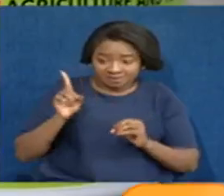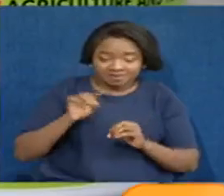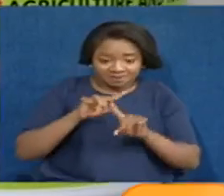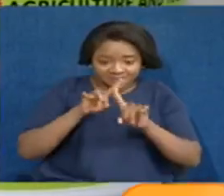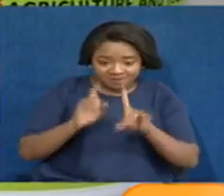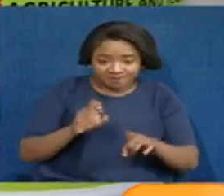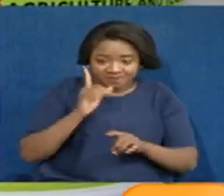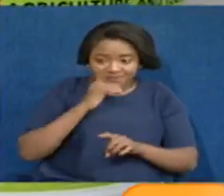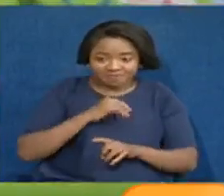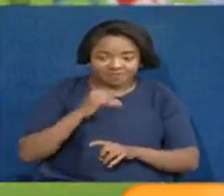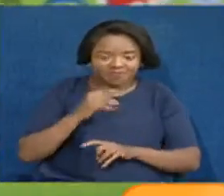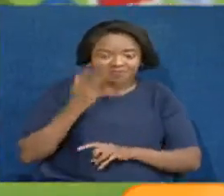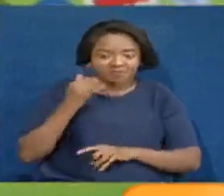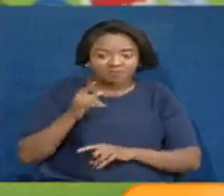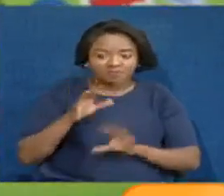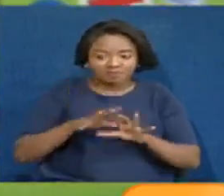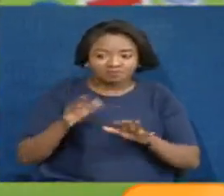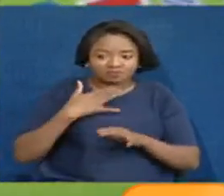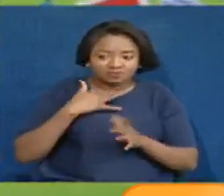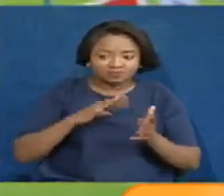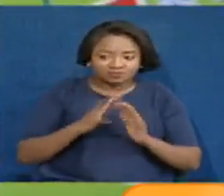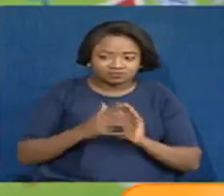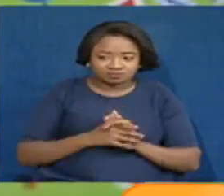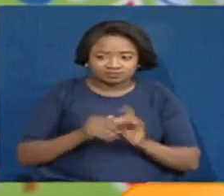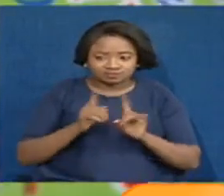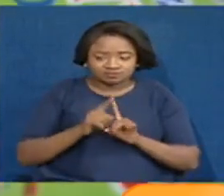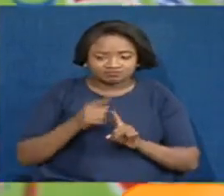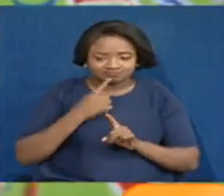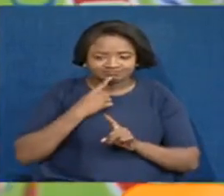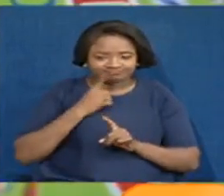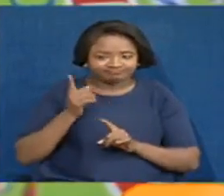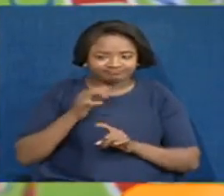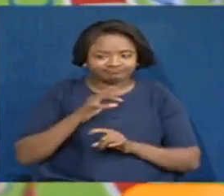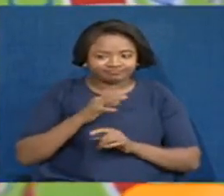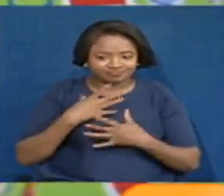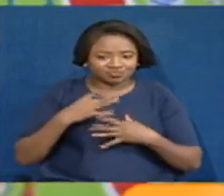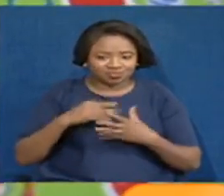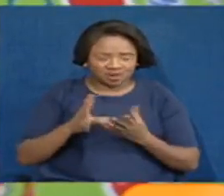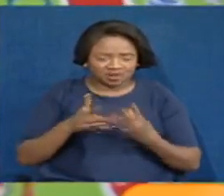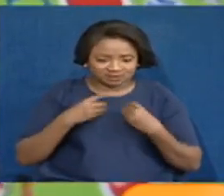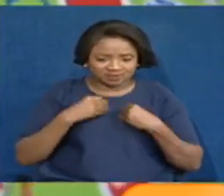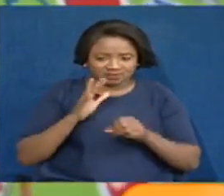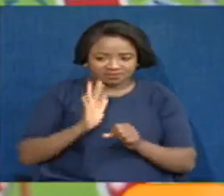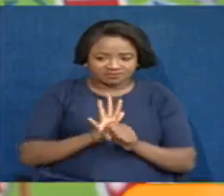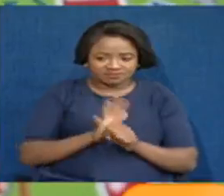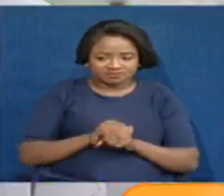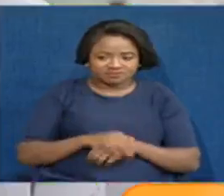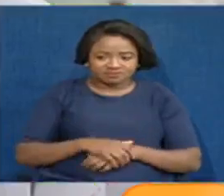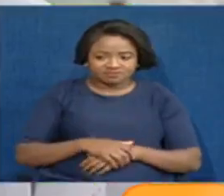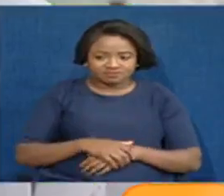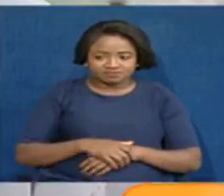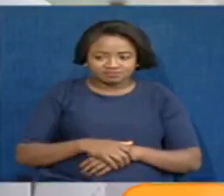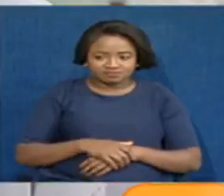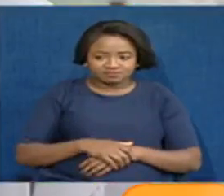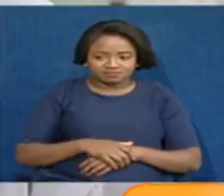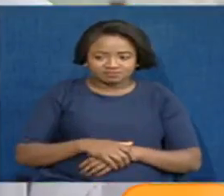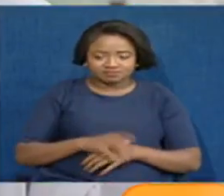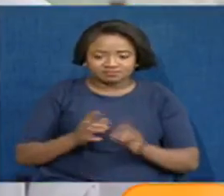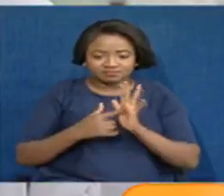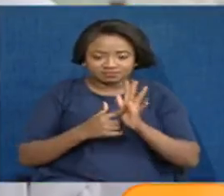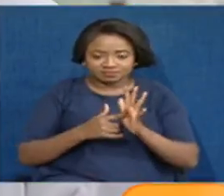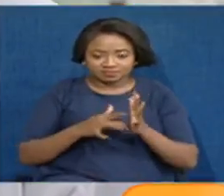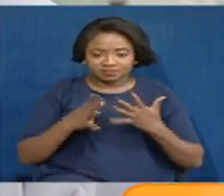the market dictates, and Dr. Kinoti says the response was positive. One is the people who have a skin issue,